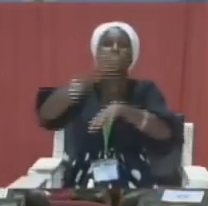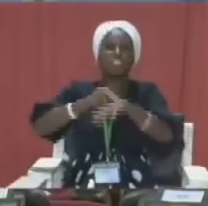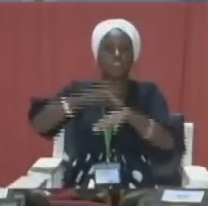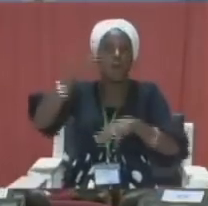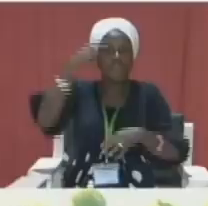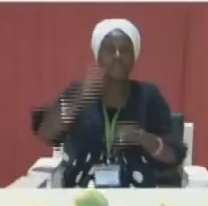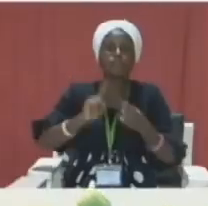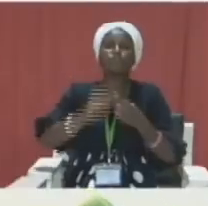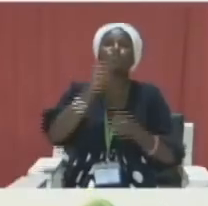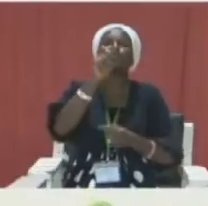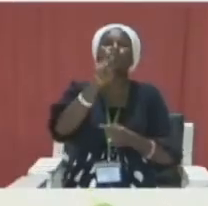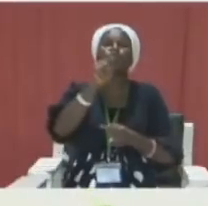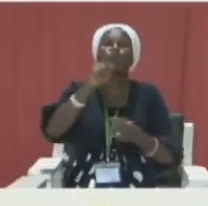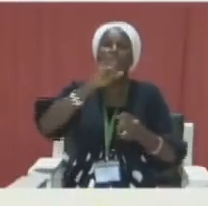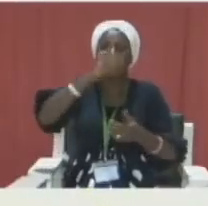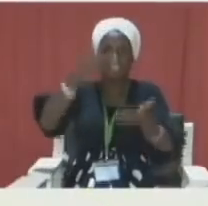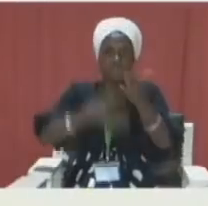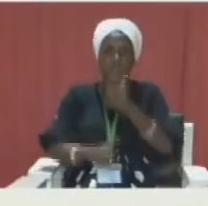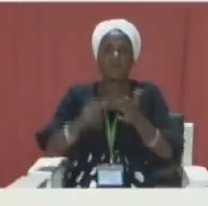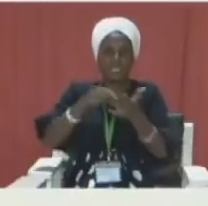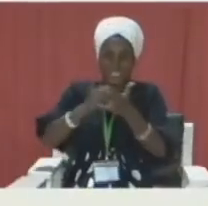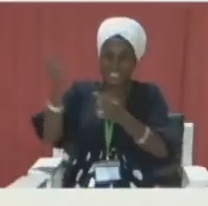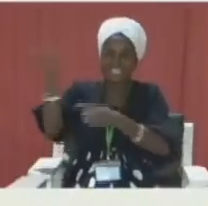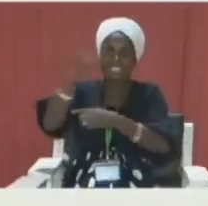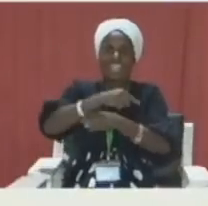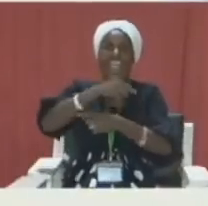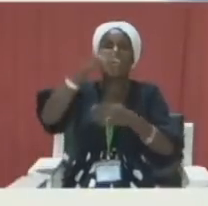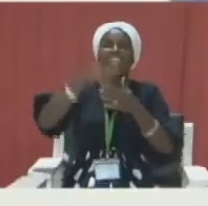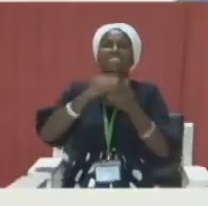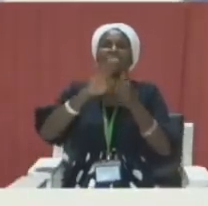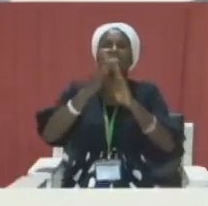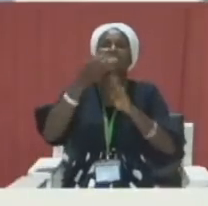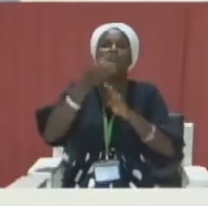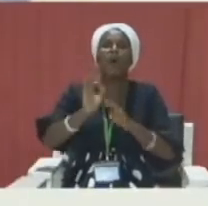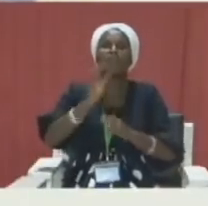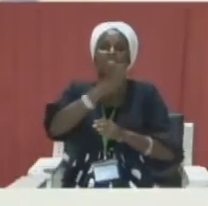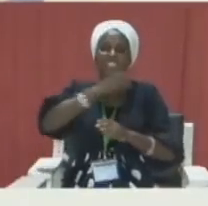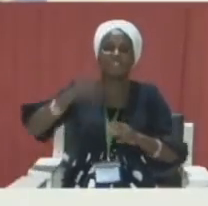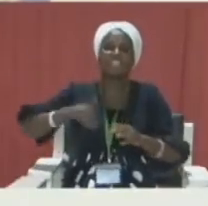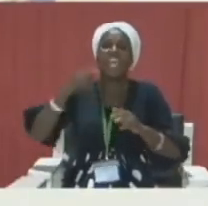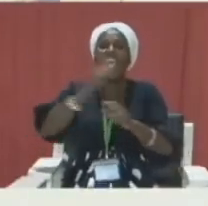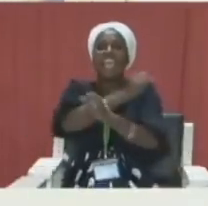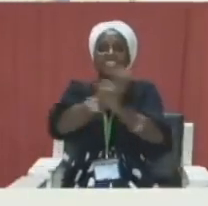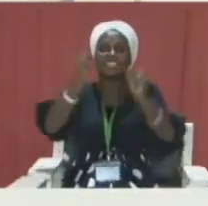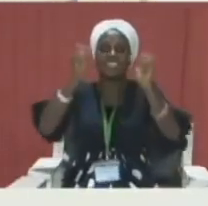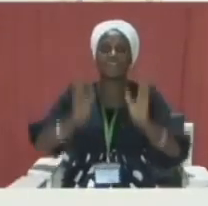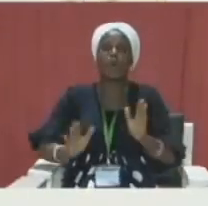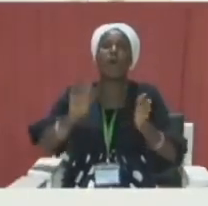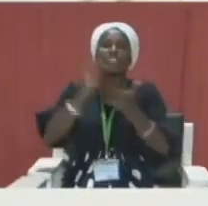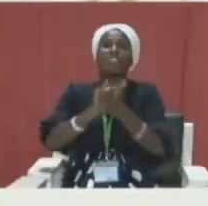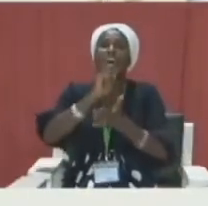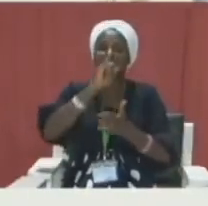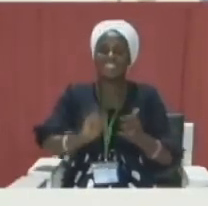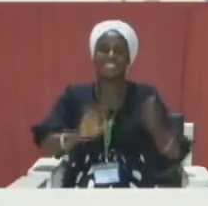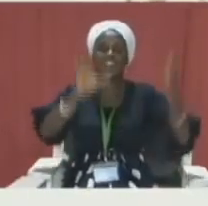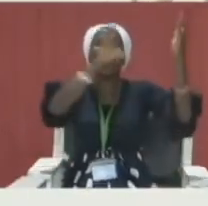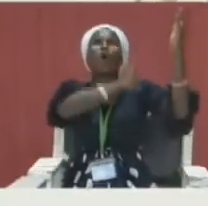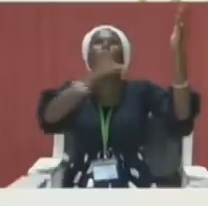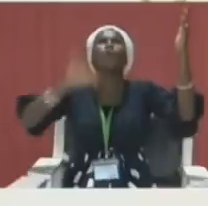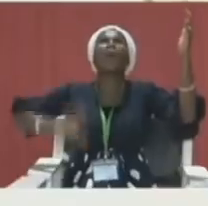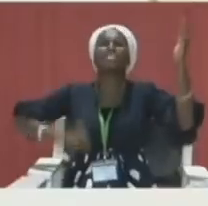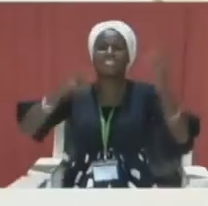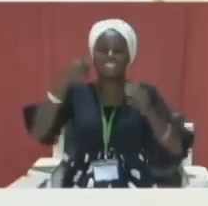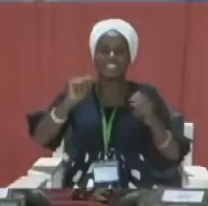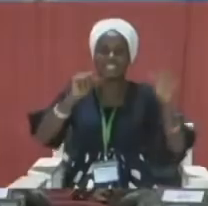is born this day in the city of David a Savior, which is Christ the Lord.